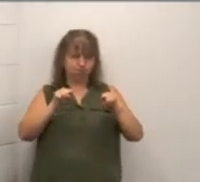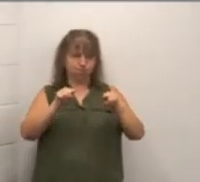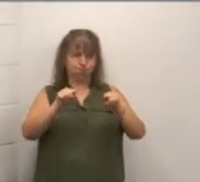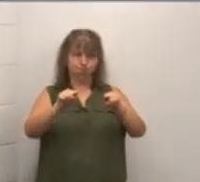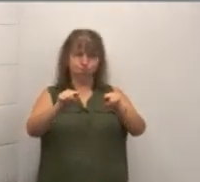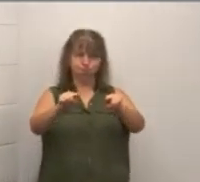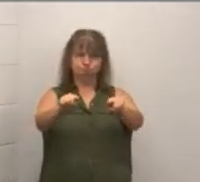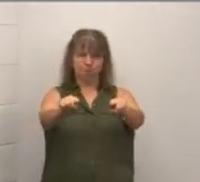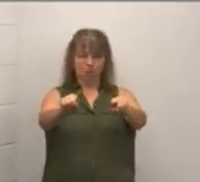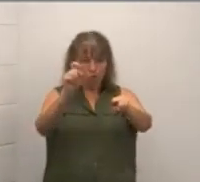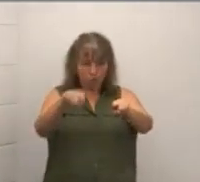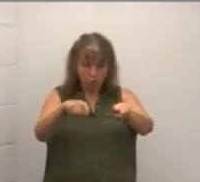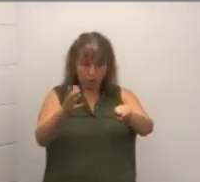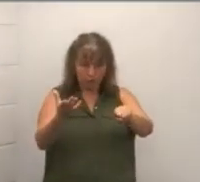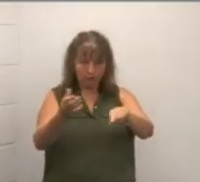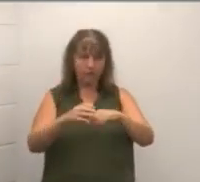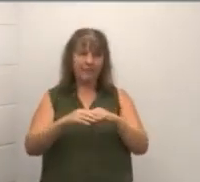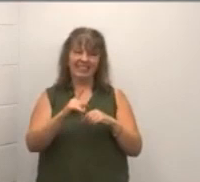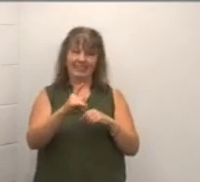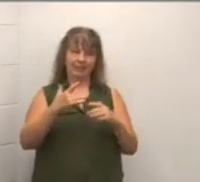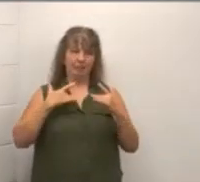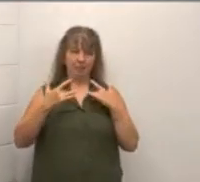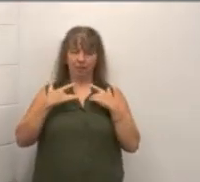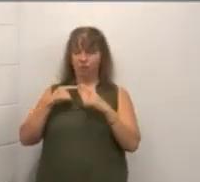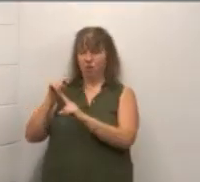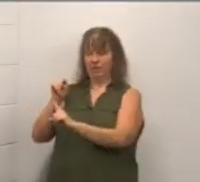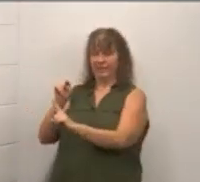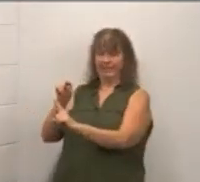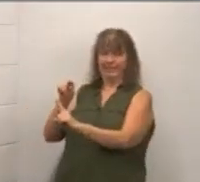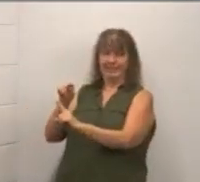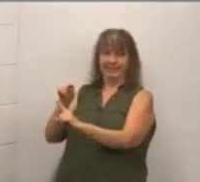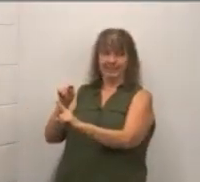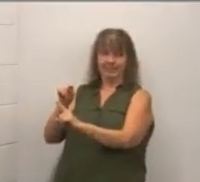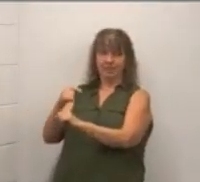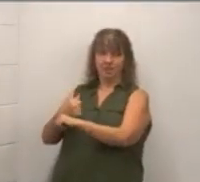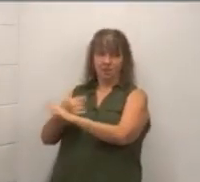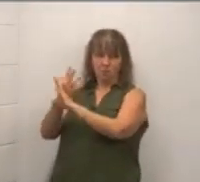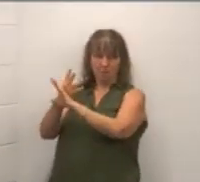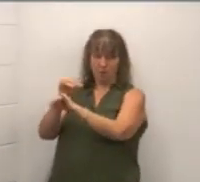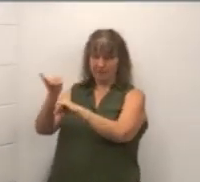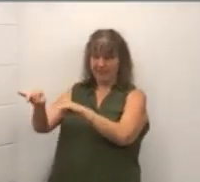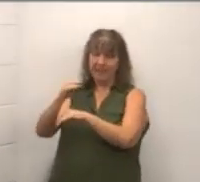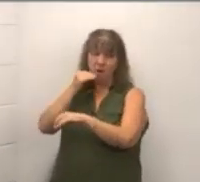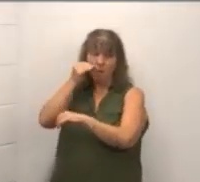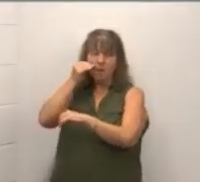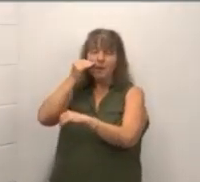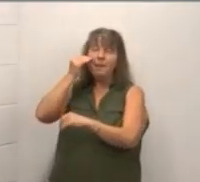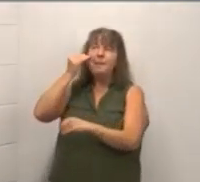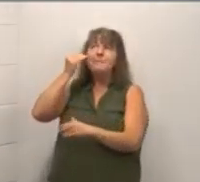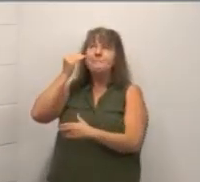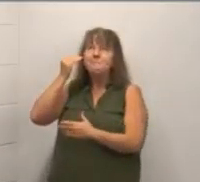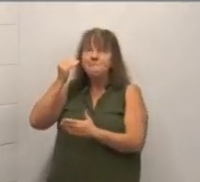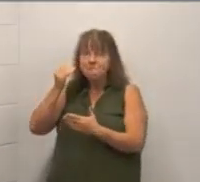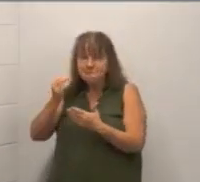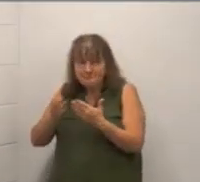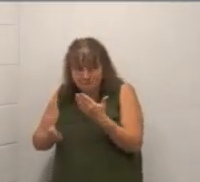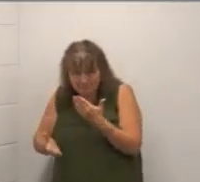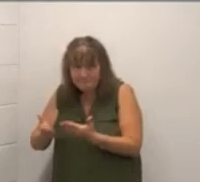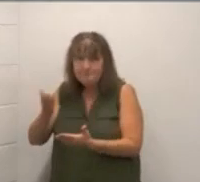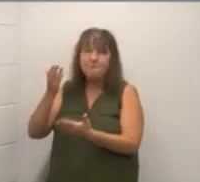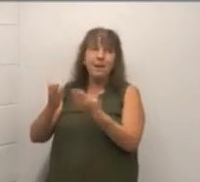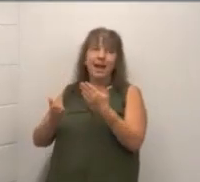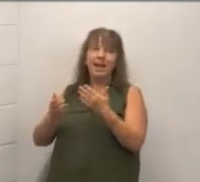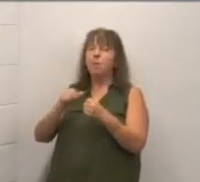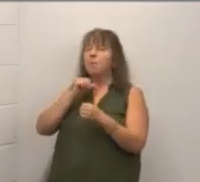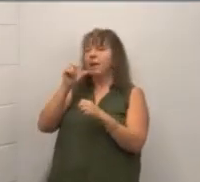is, from my perspective, is that we may not, and I would preface this with the word may, be able to offer the same